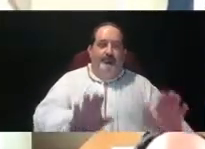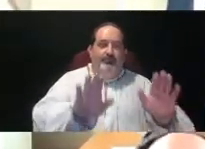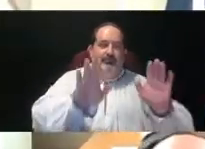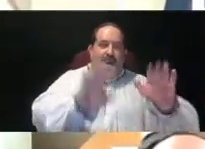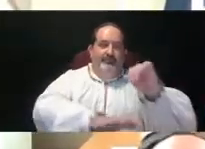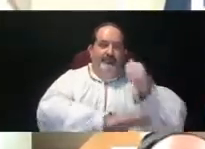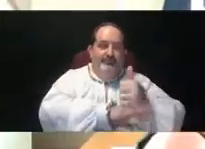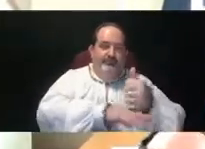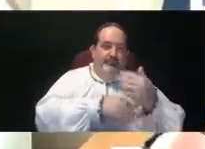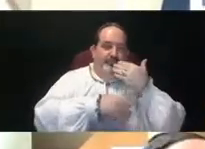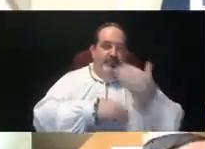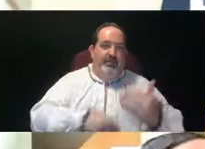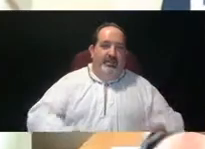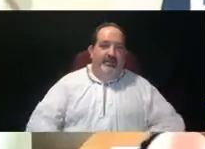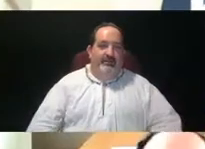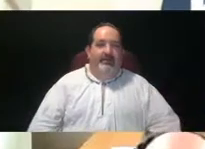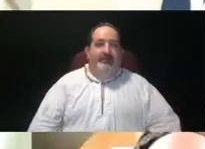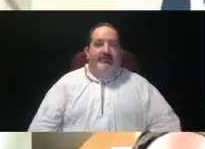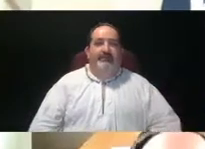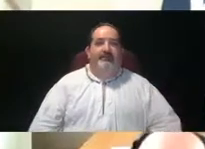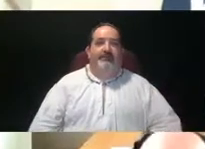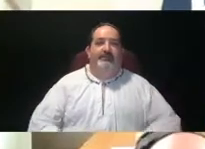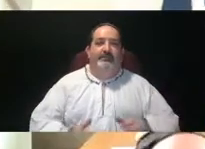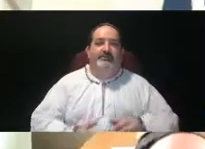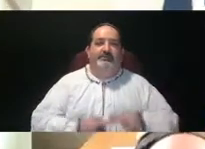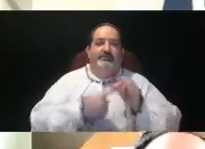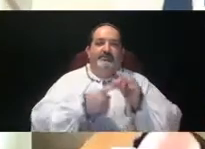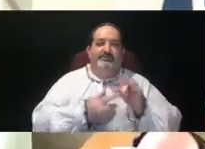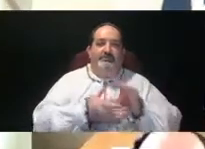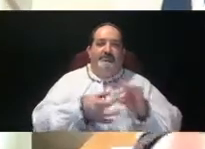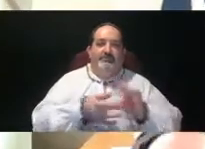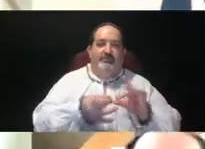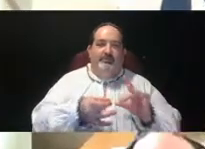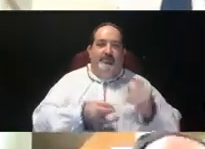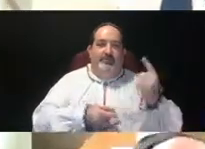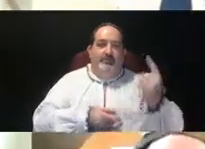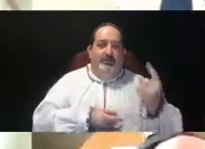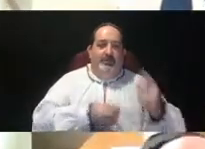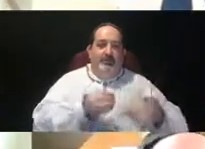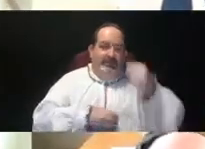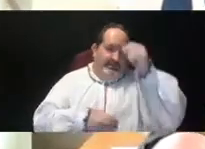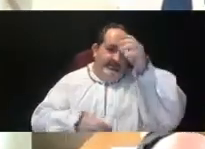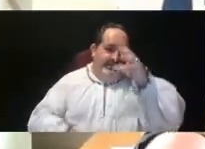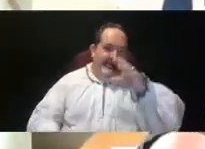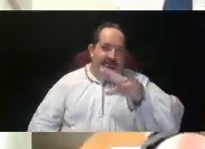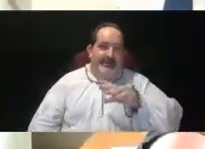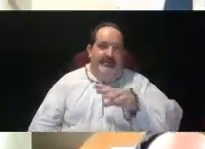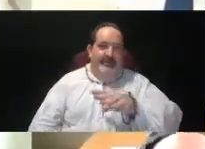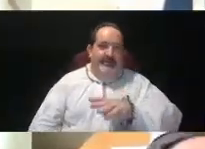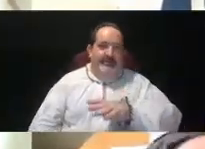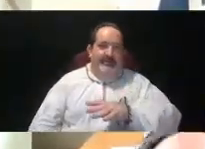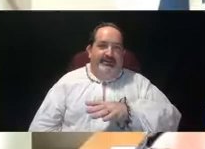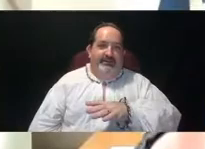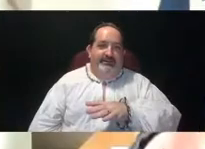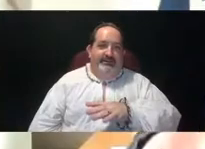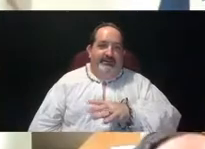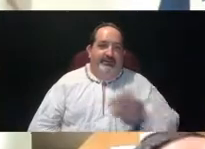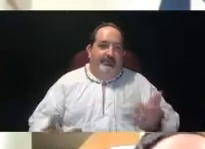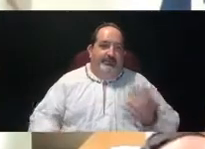very well. There's a special one close to me about a guy that we